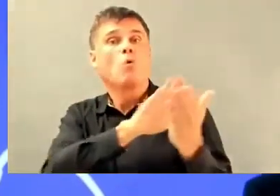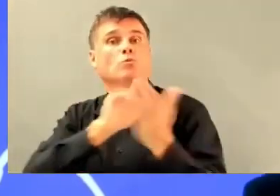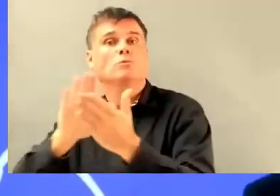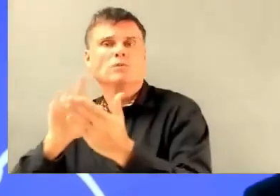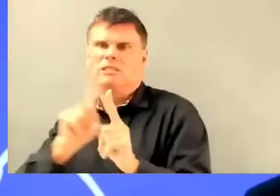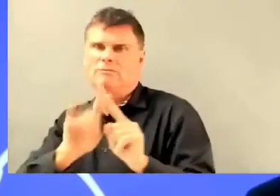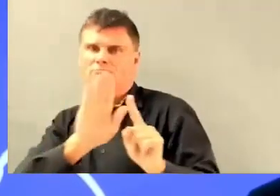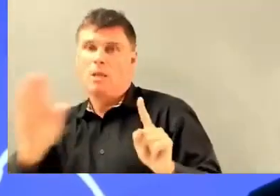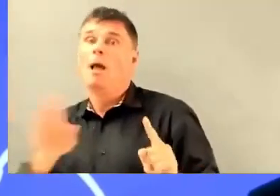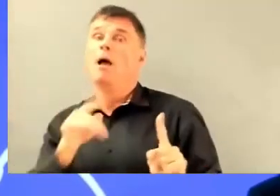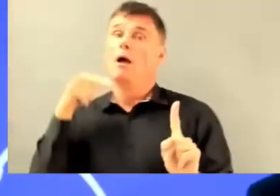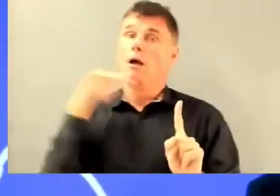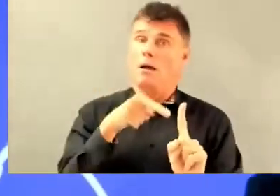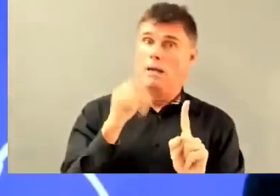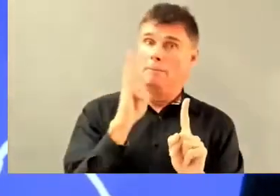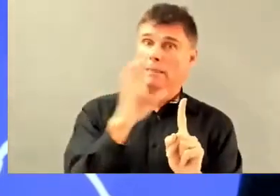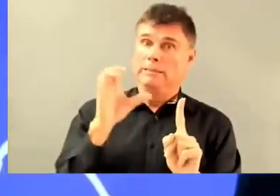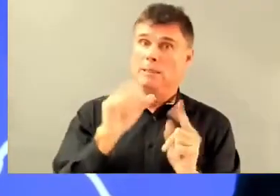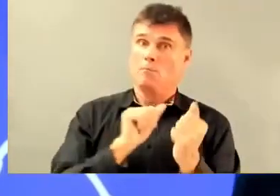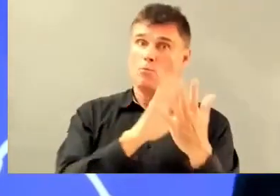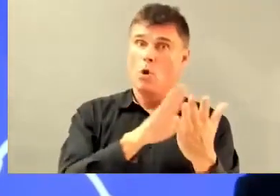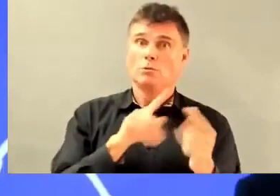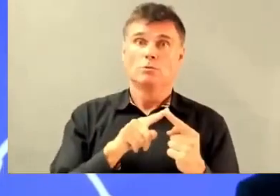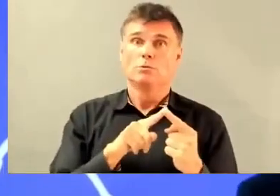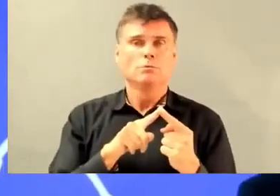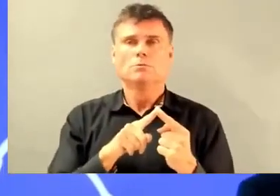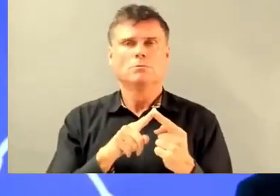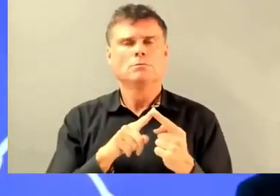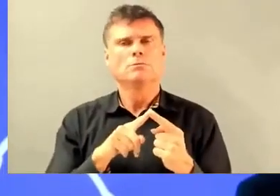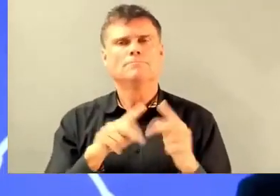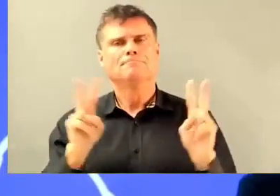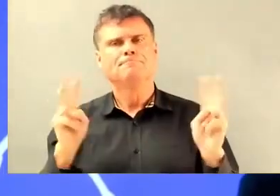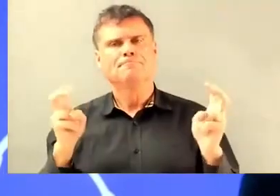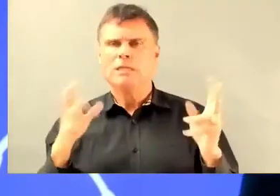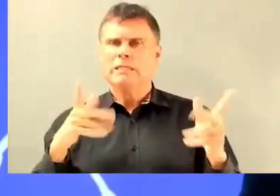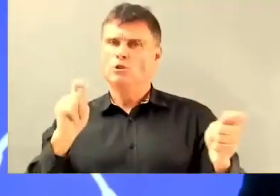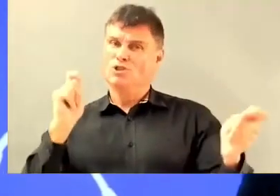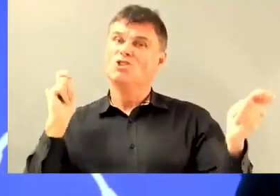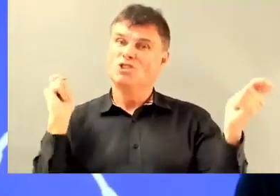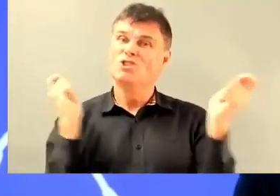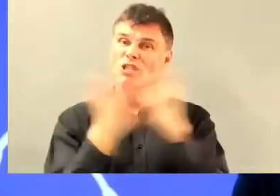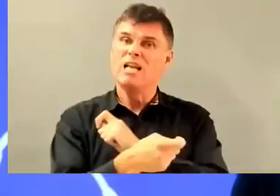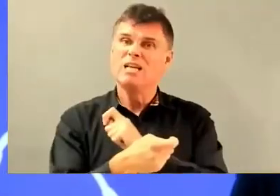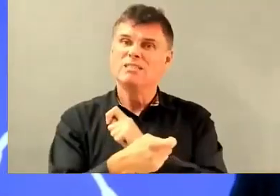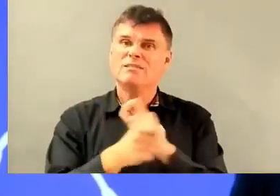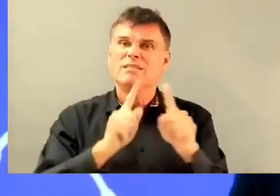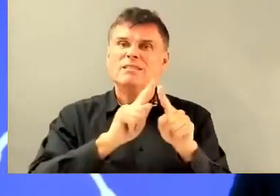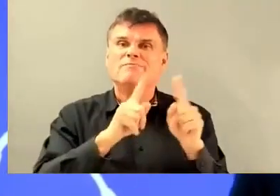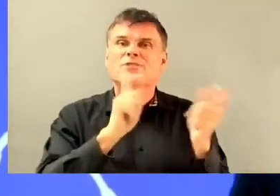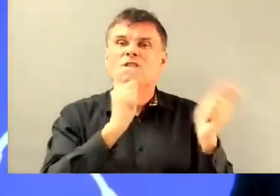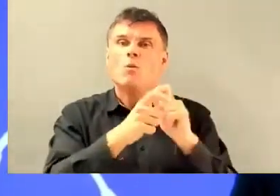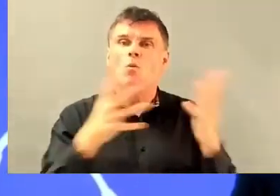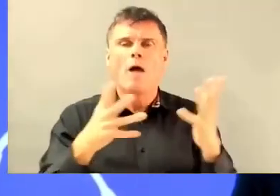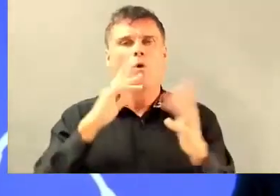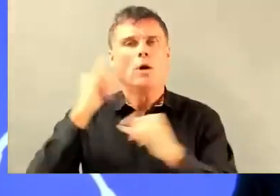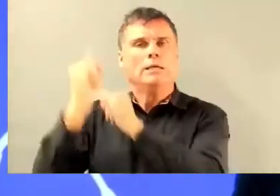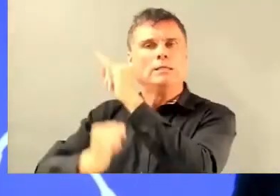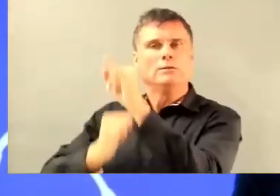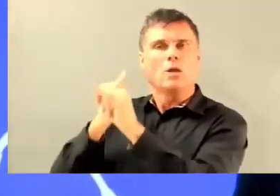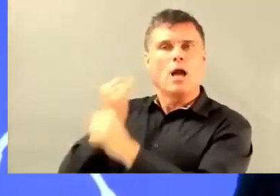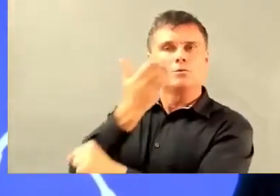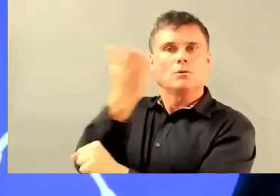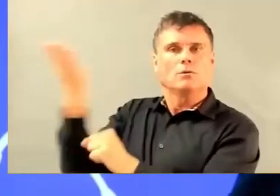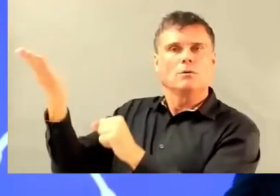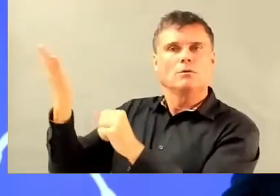we need to build out the whole healthcare team. We made significant changes to make it easier for internationally educated nurses to work in BC.